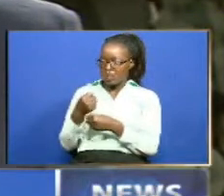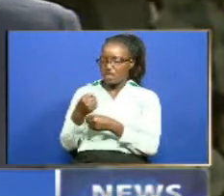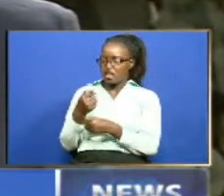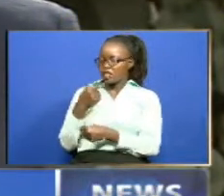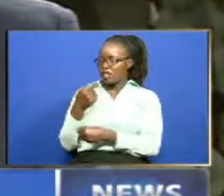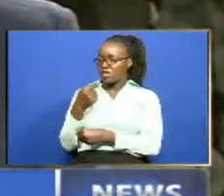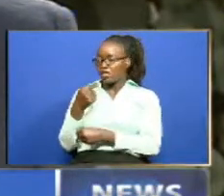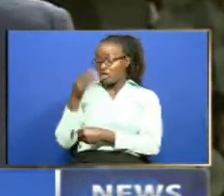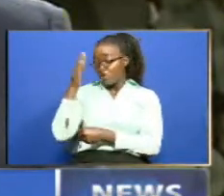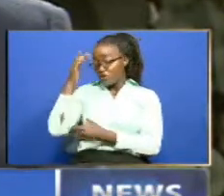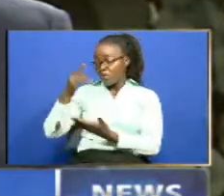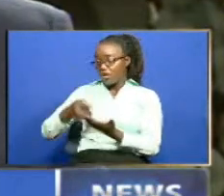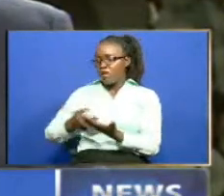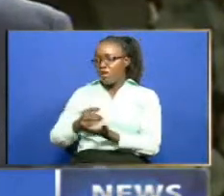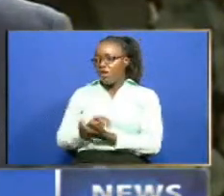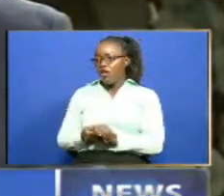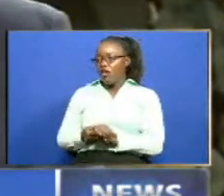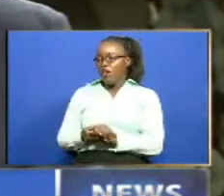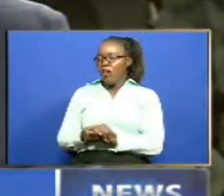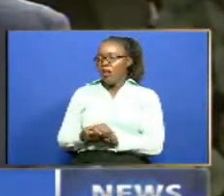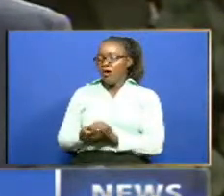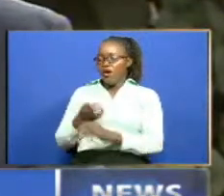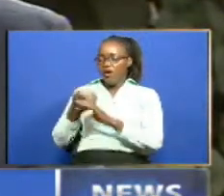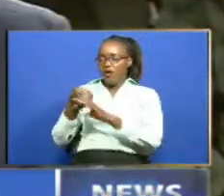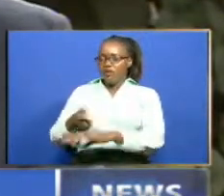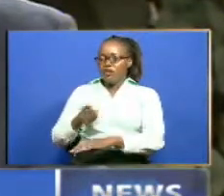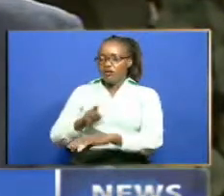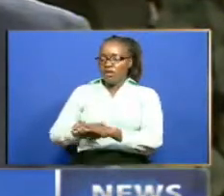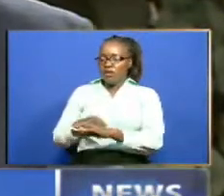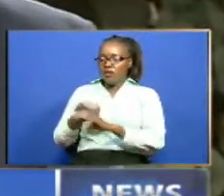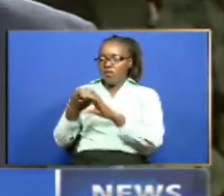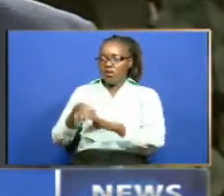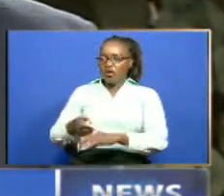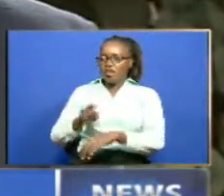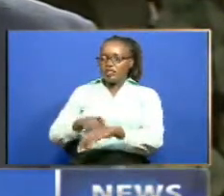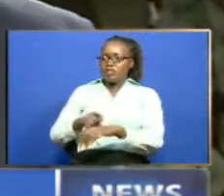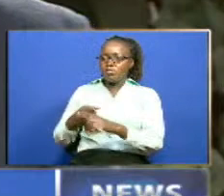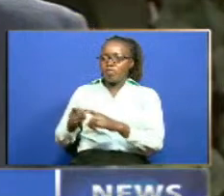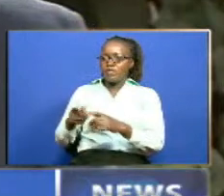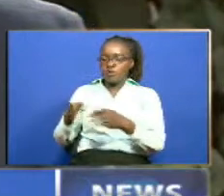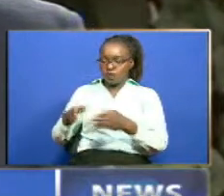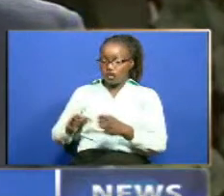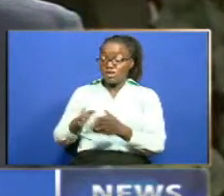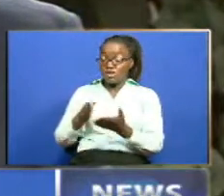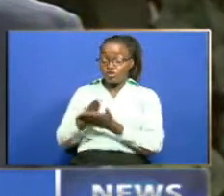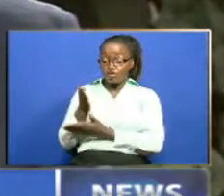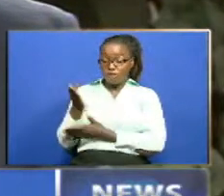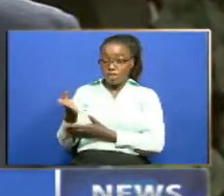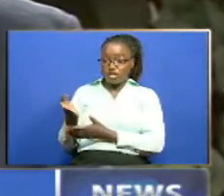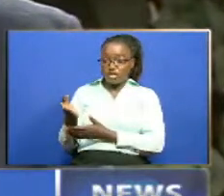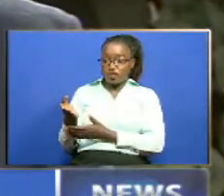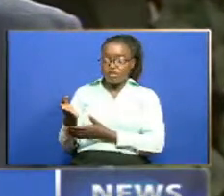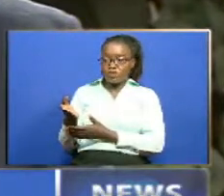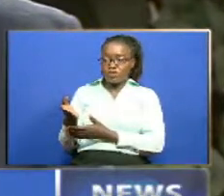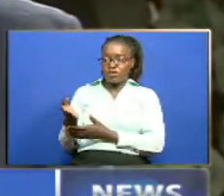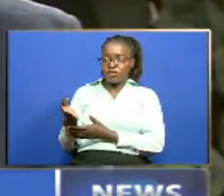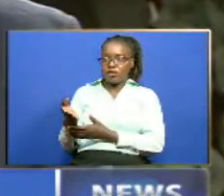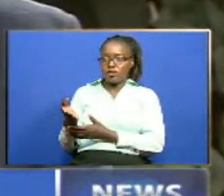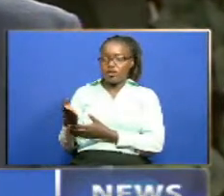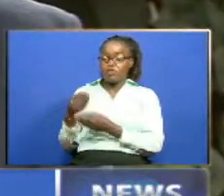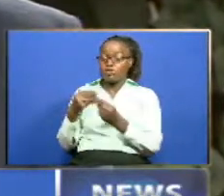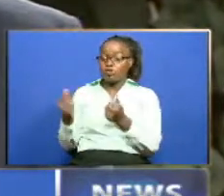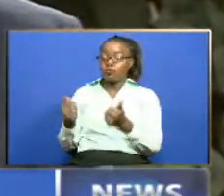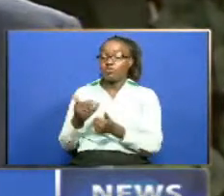know what, it's a tough time, there are difficult times, but there is a way through this. There is a way out. And we need